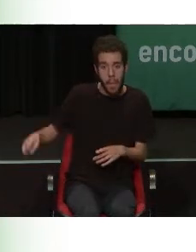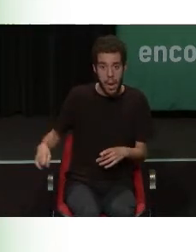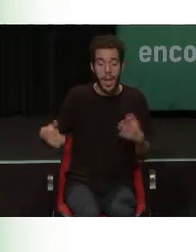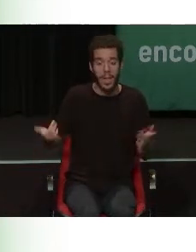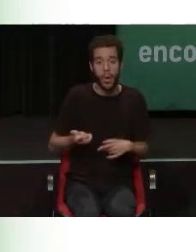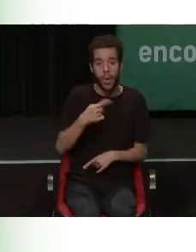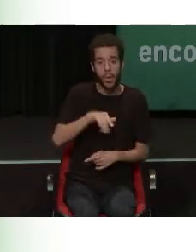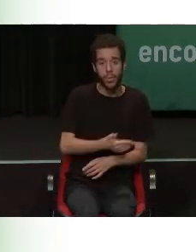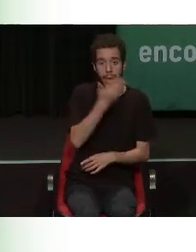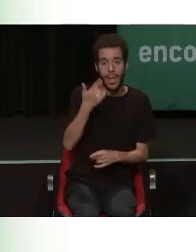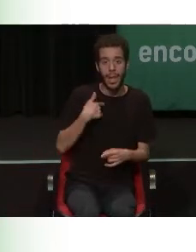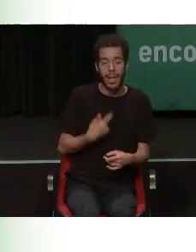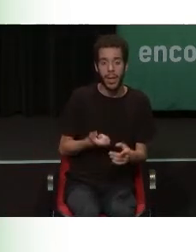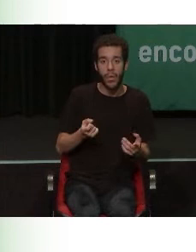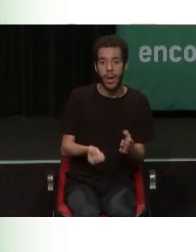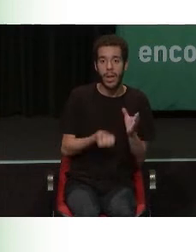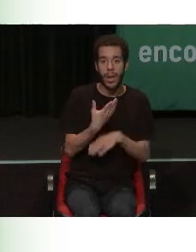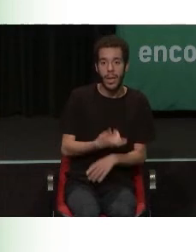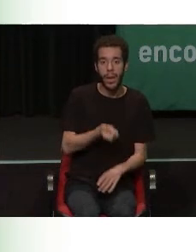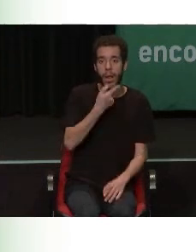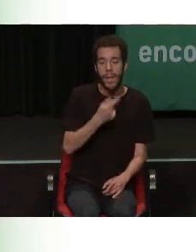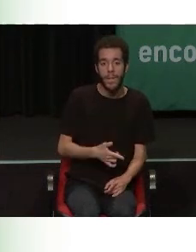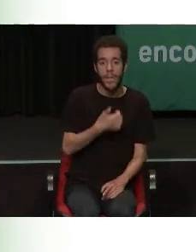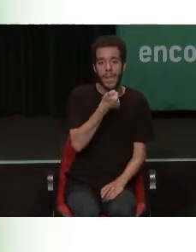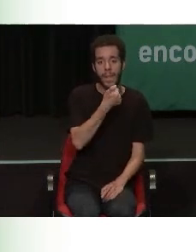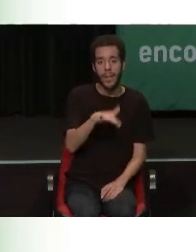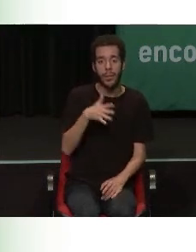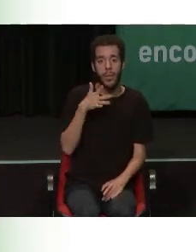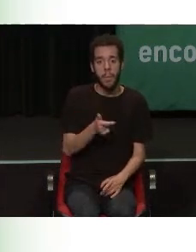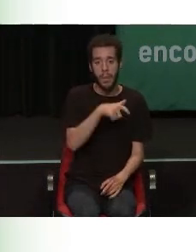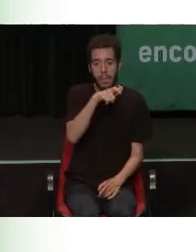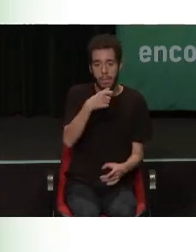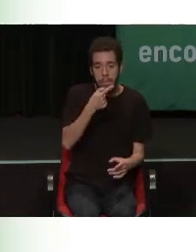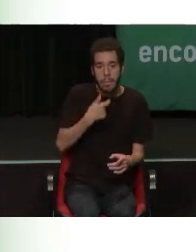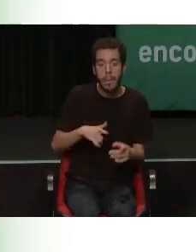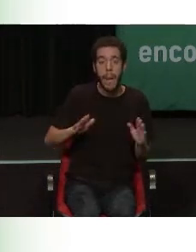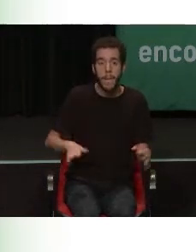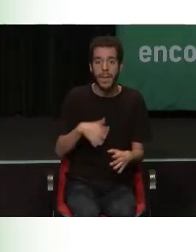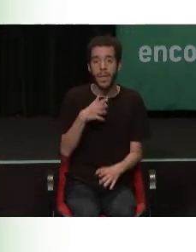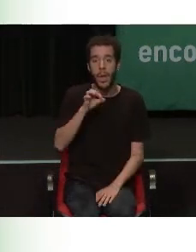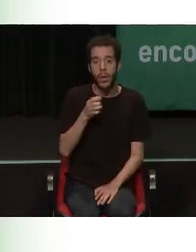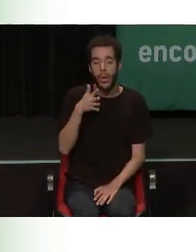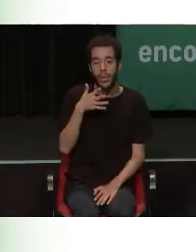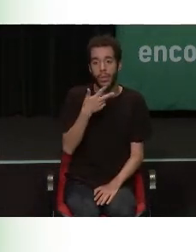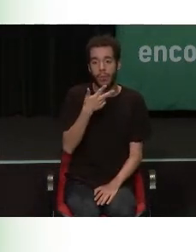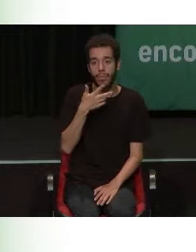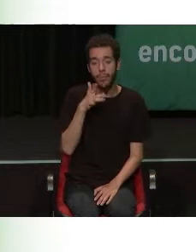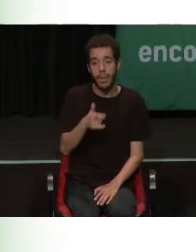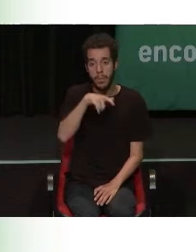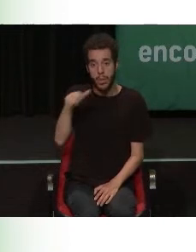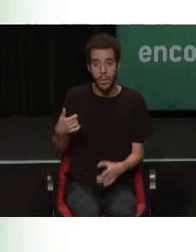every morning I produce 2.5 million packs with 8,000 employees, but the average cost per